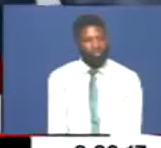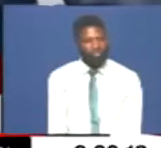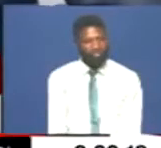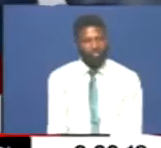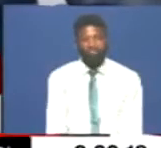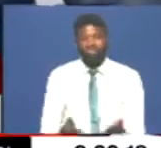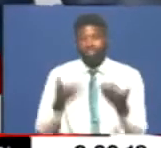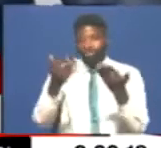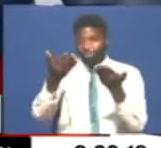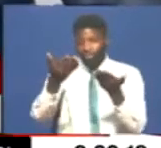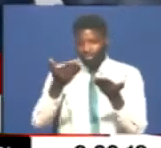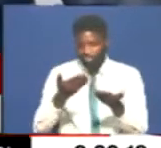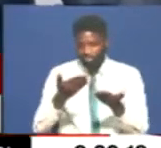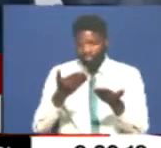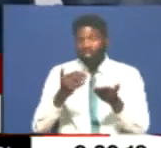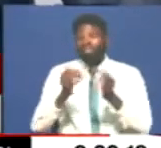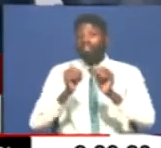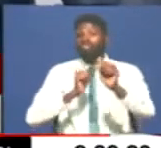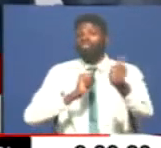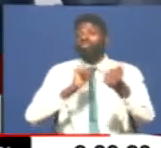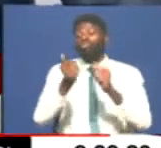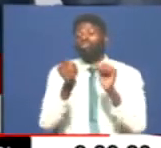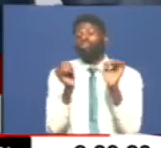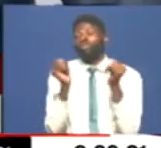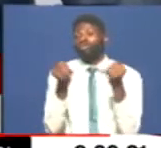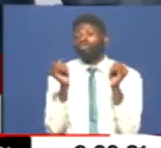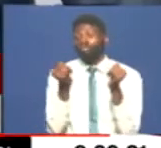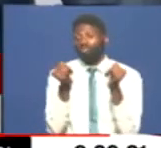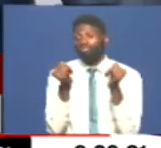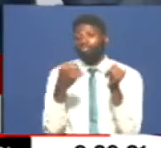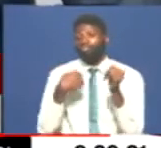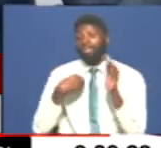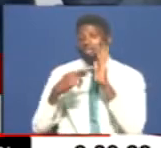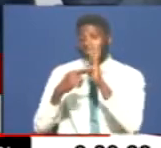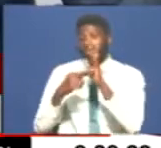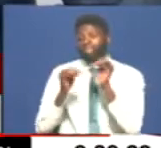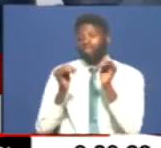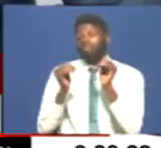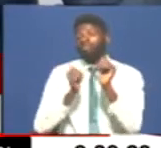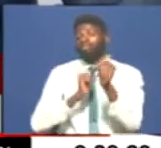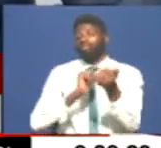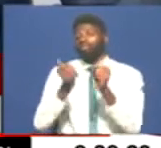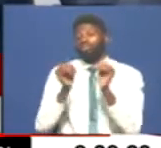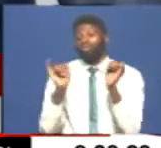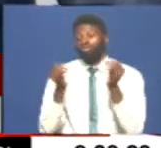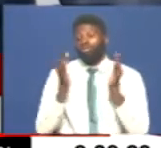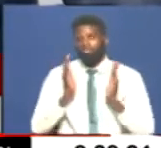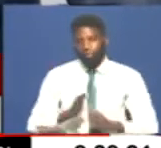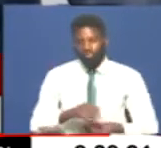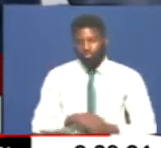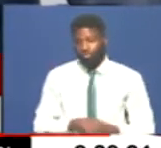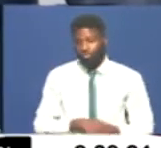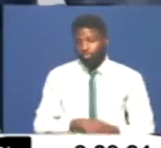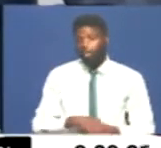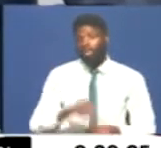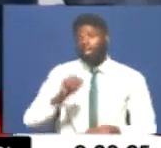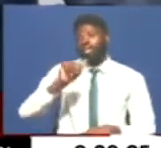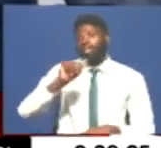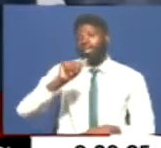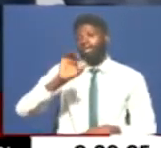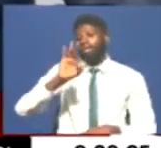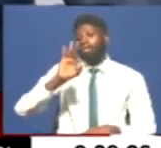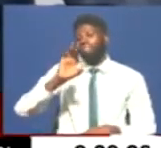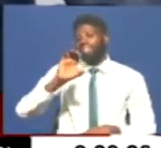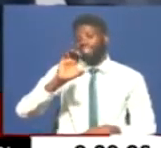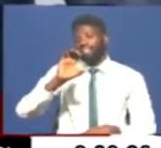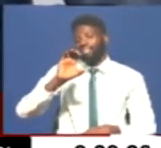Welcome to Sports Segment. I'm sitting in for the Sports News Anchor, and we start off with local football. AFC Leopards assistant coach Tom